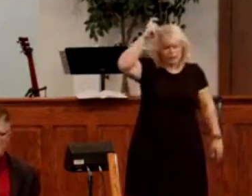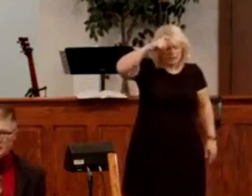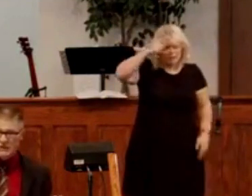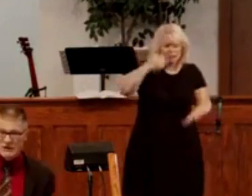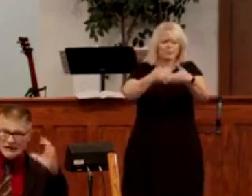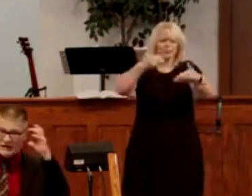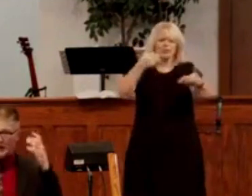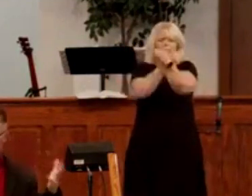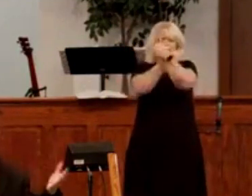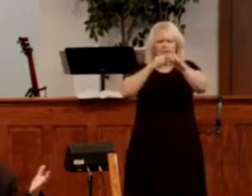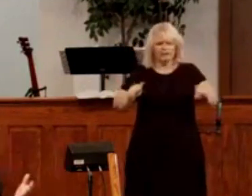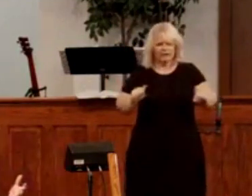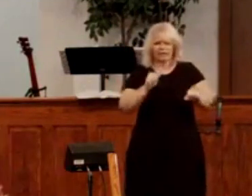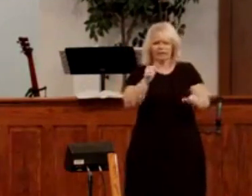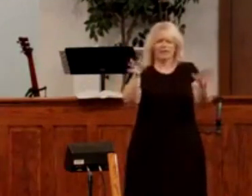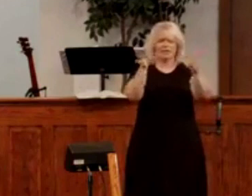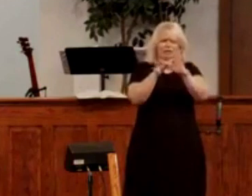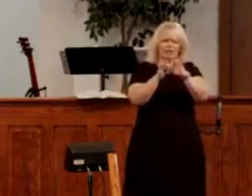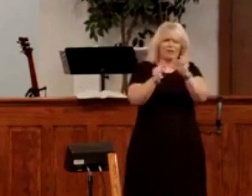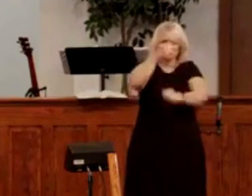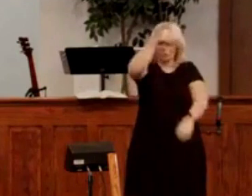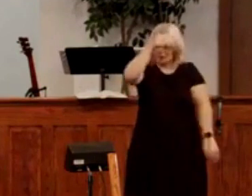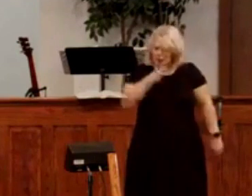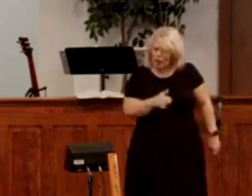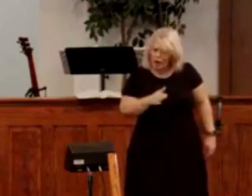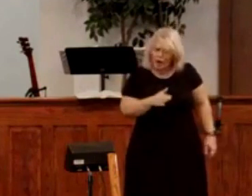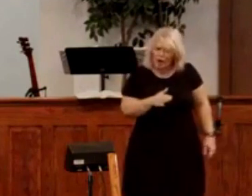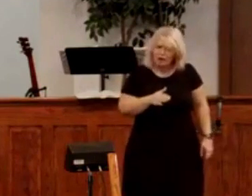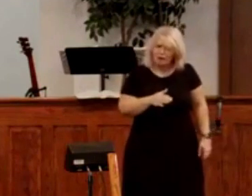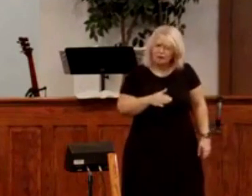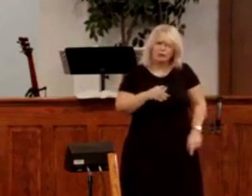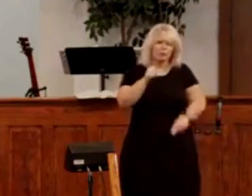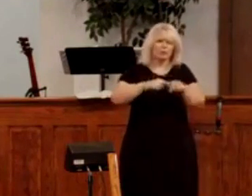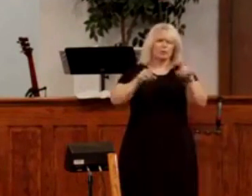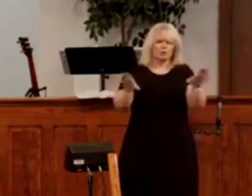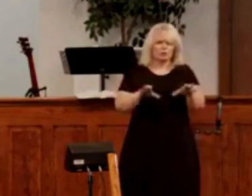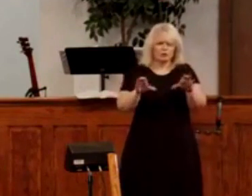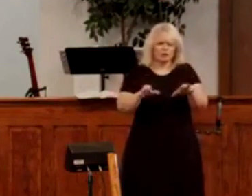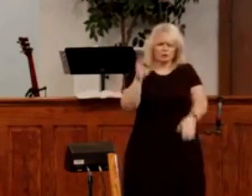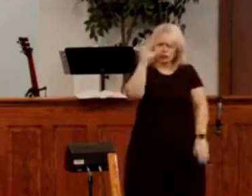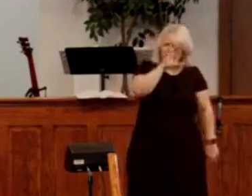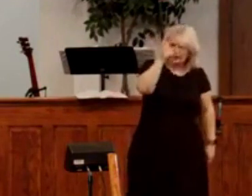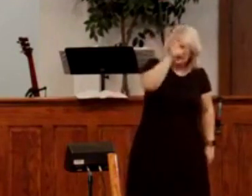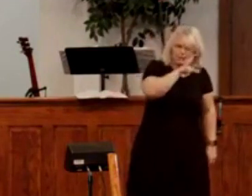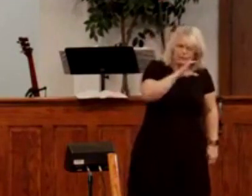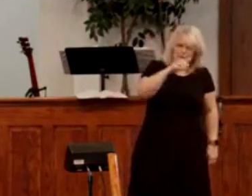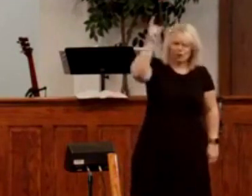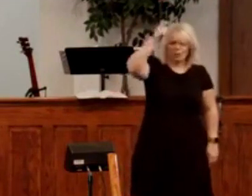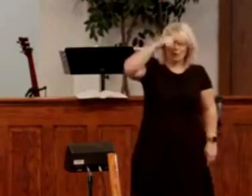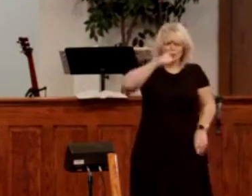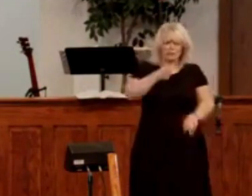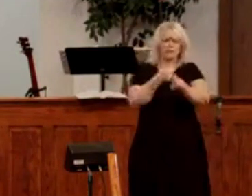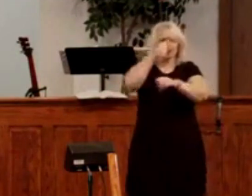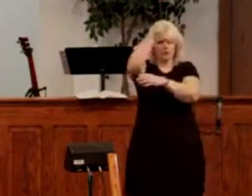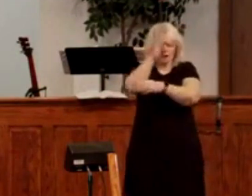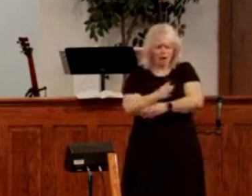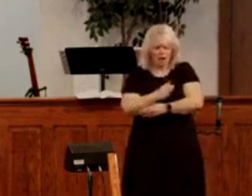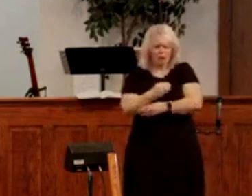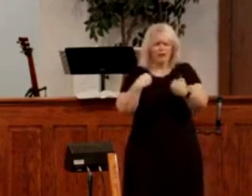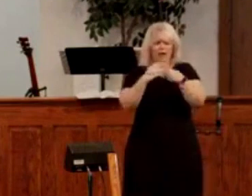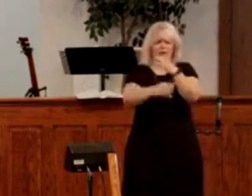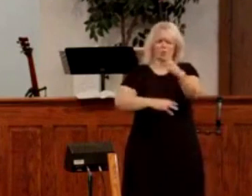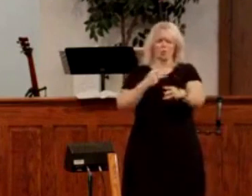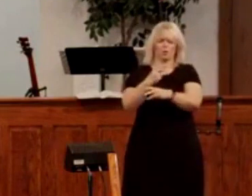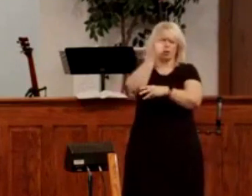got saved, we didn't have that connection with God. We couldn't do as James said and say, seek wisdom from God. No, we just had worldly wisdom